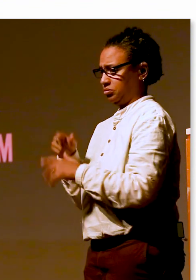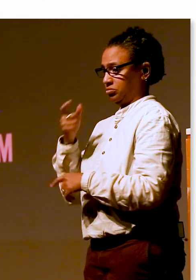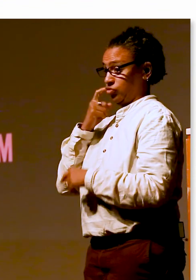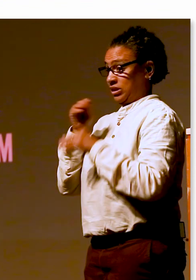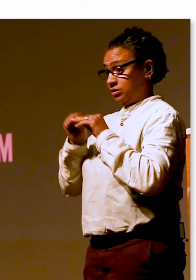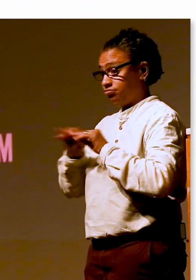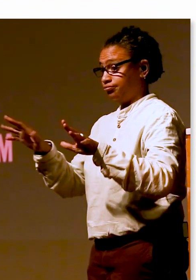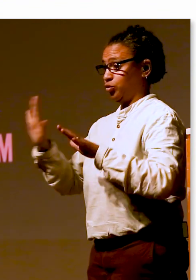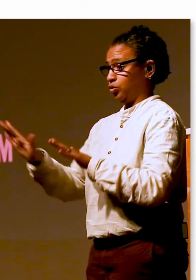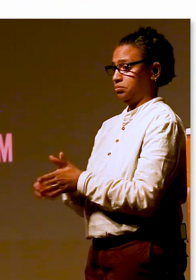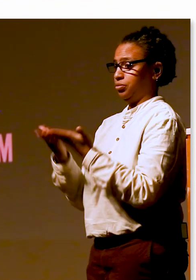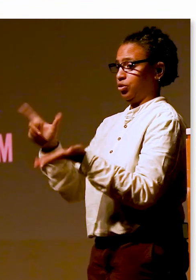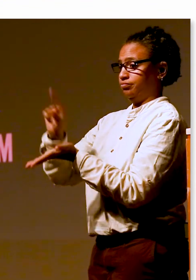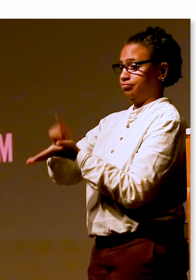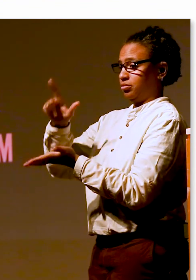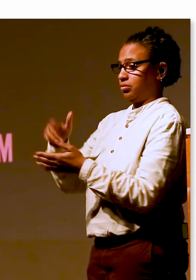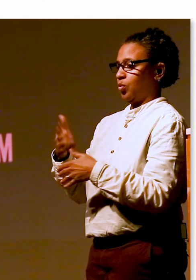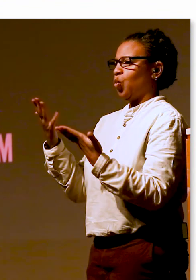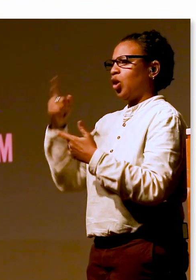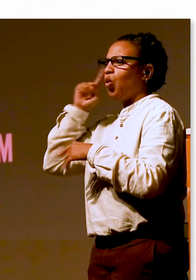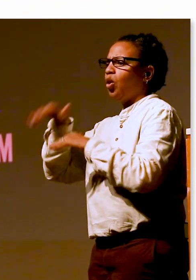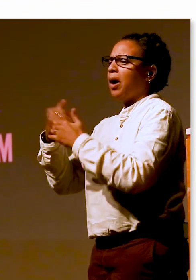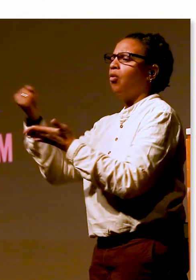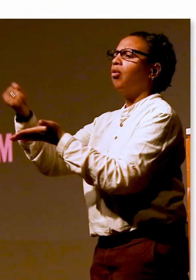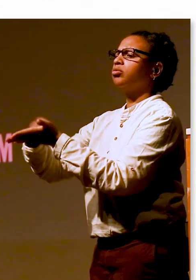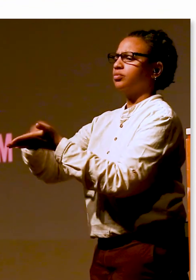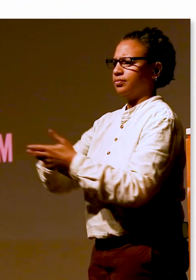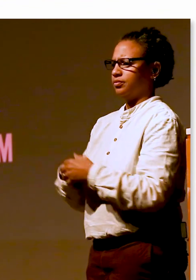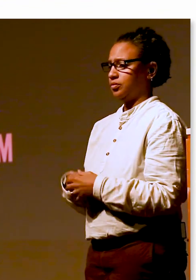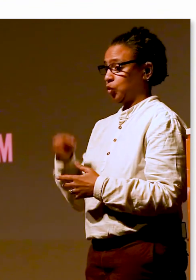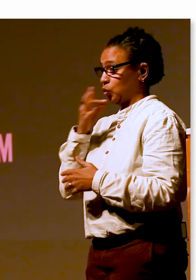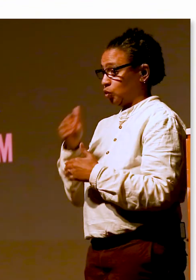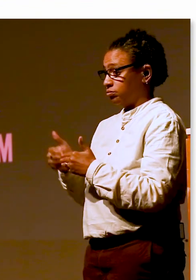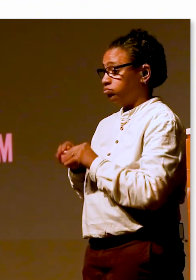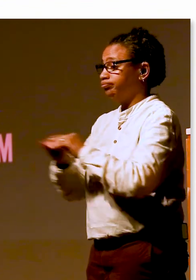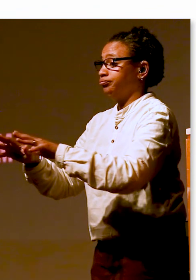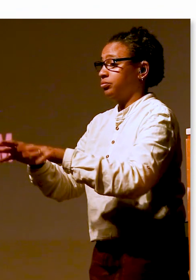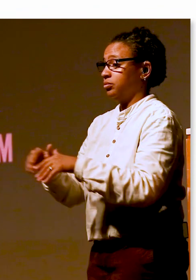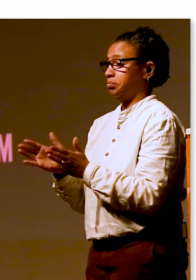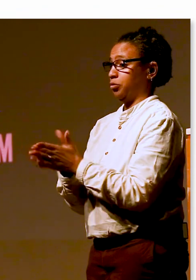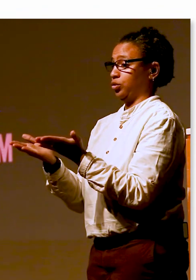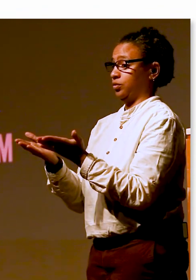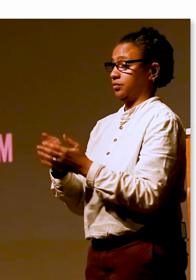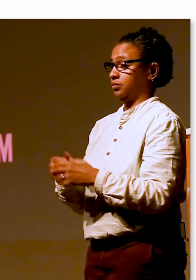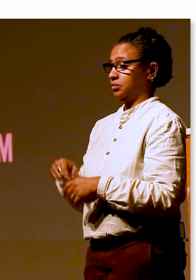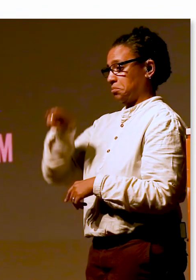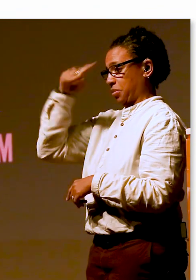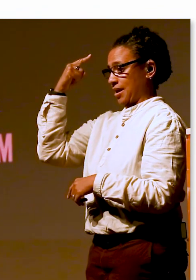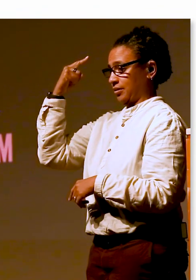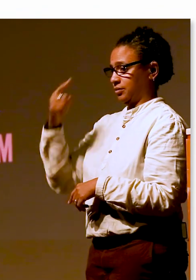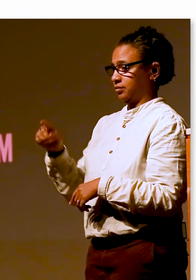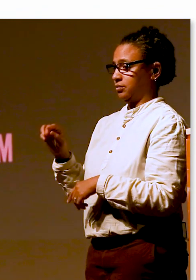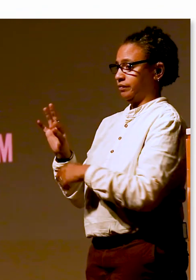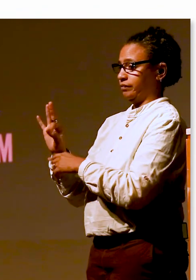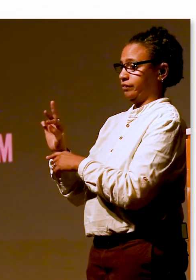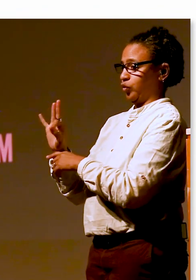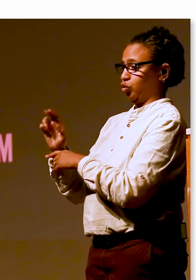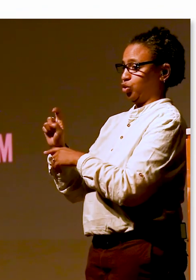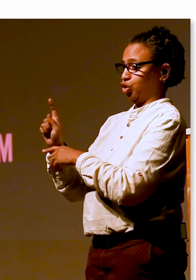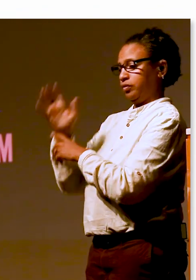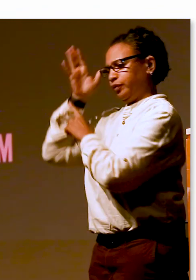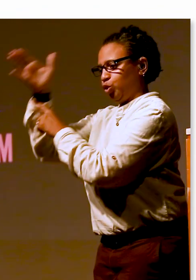through Penguin Teen, and her forthcoming book, Black Futures, co-authored by Jenna Wortham, will be released in 2020.